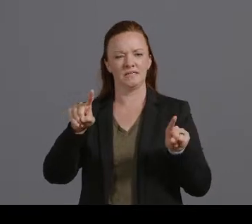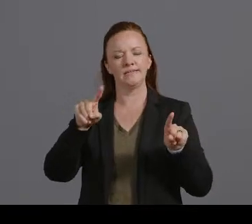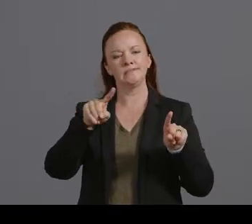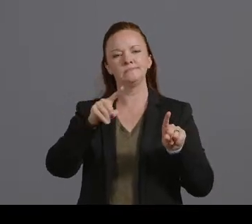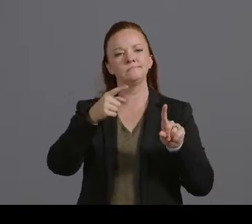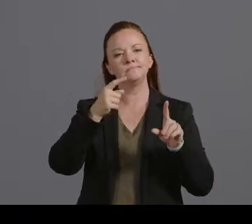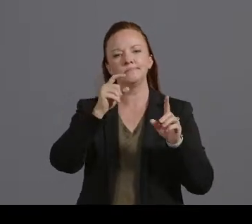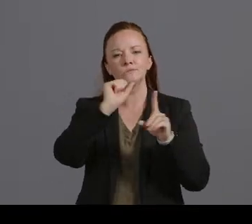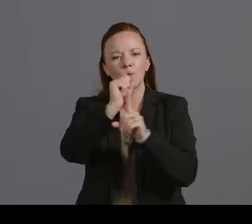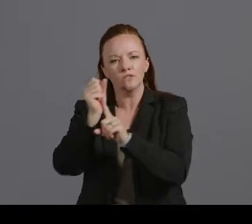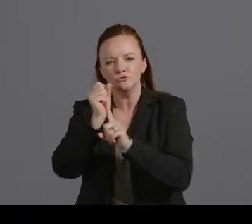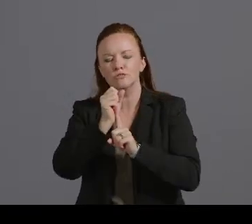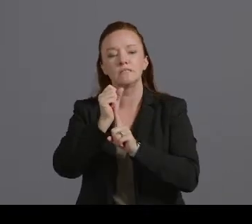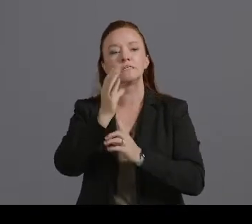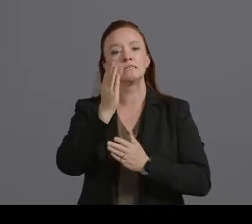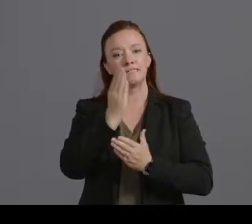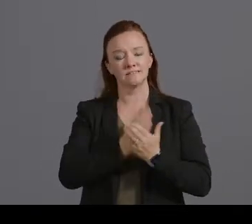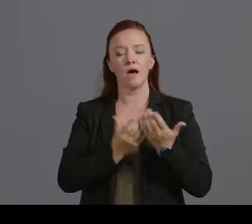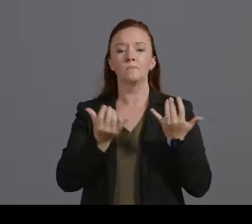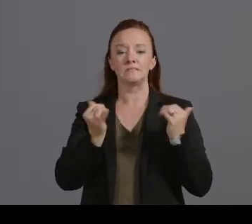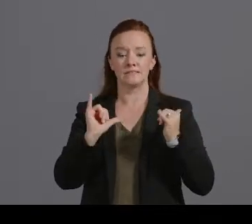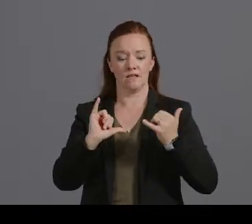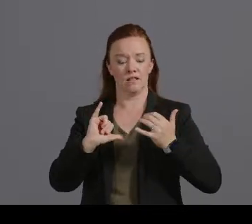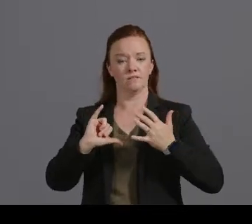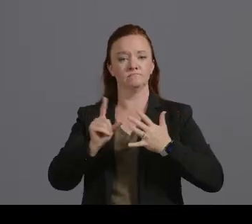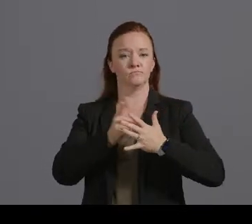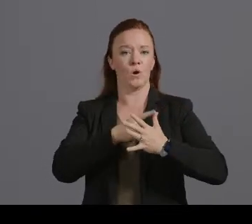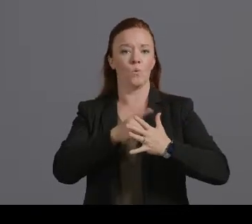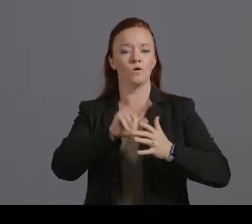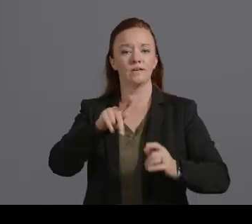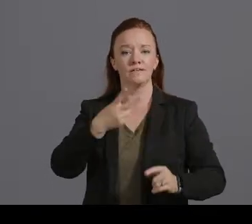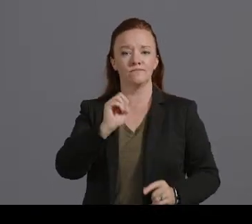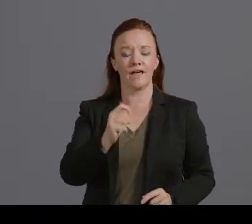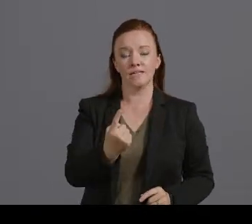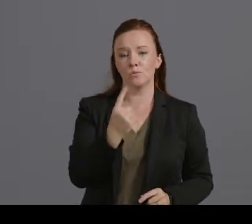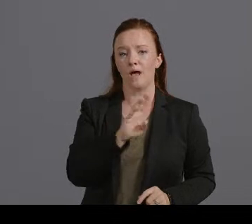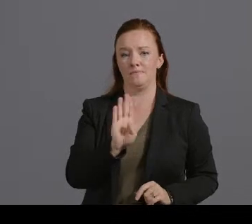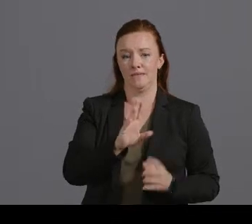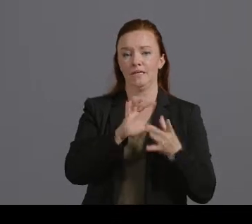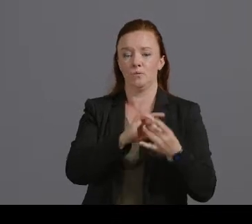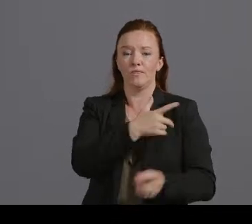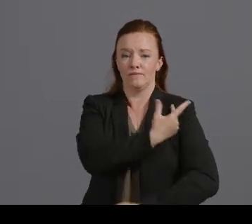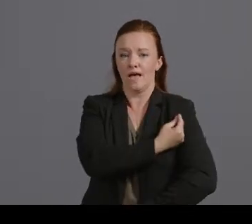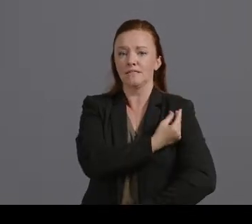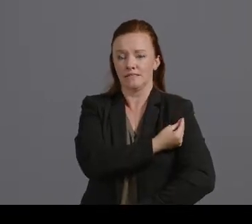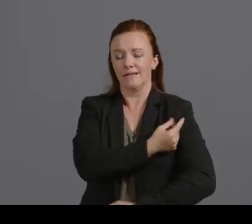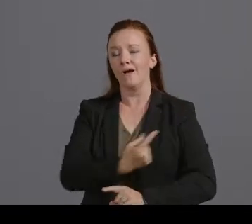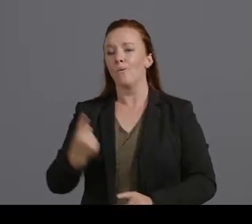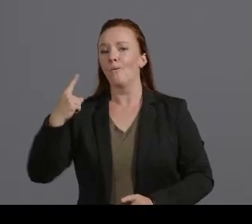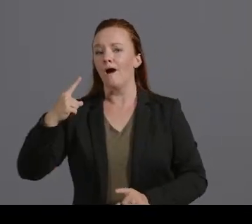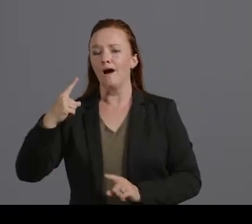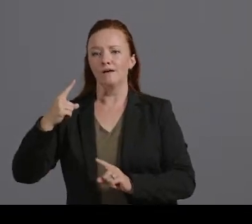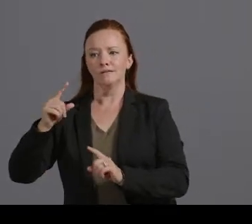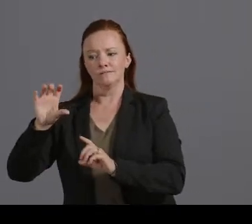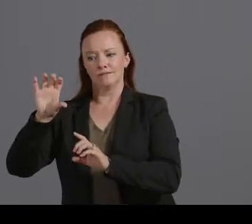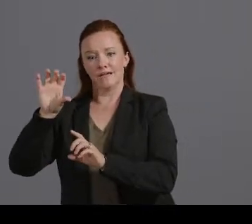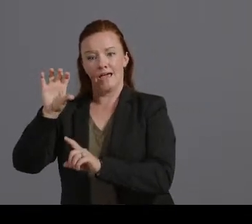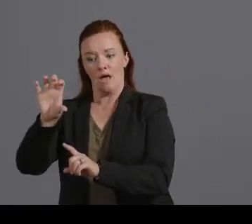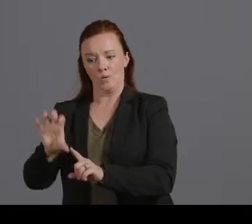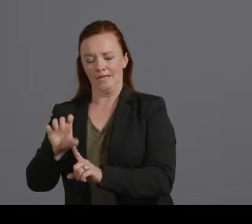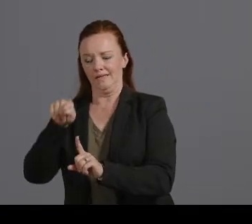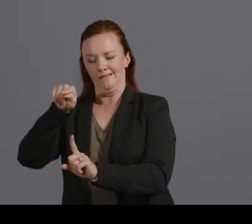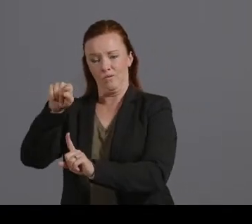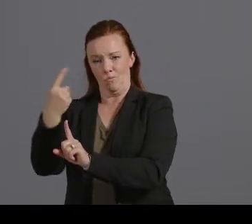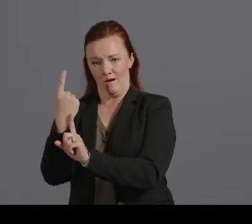some that were still in the priority phase 1B. One county that had not moved to vaccinating over 65 and